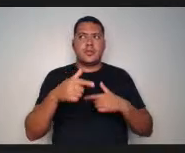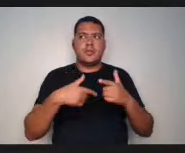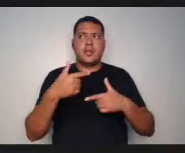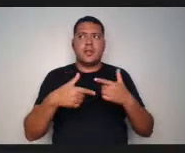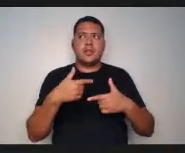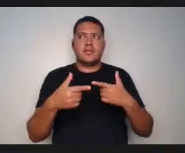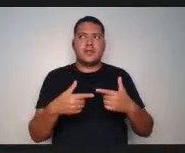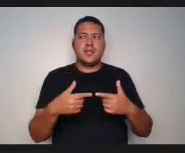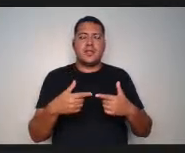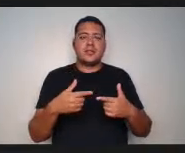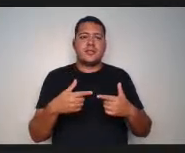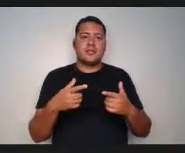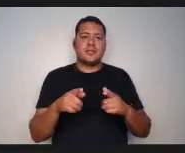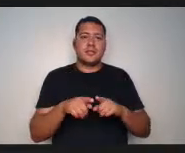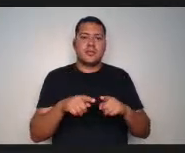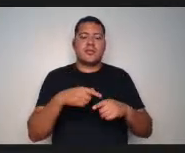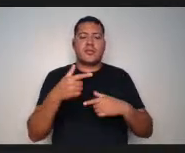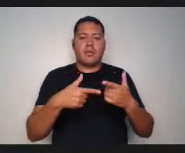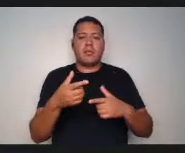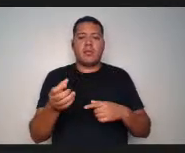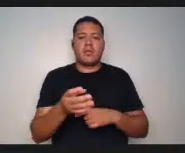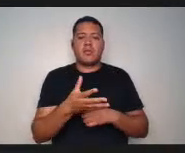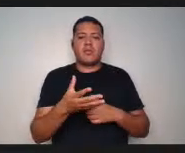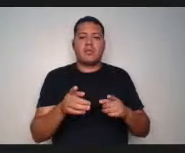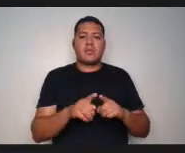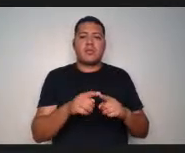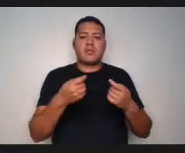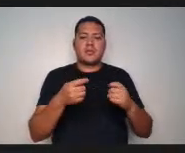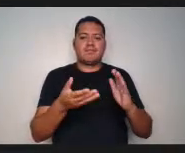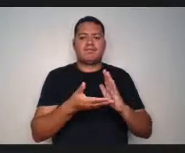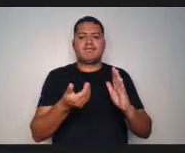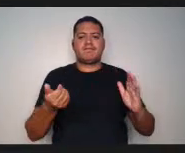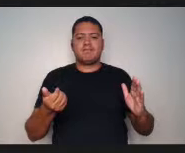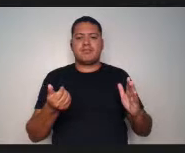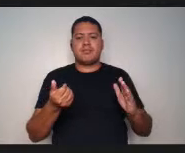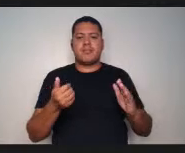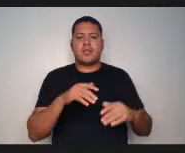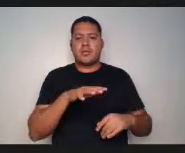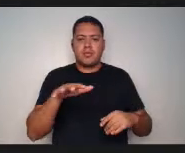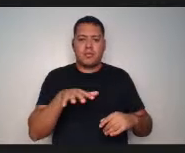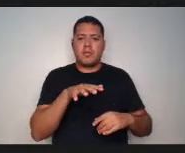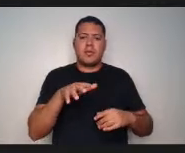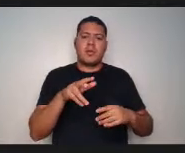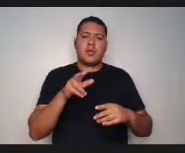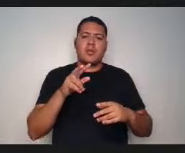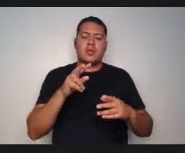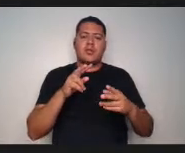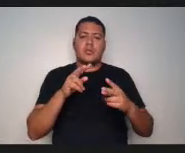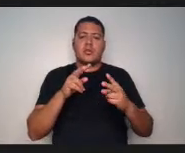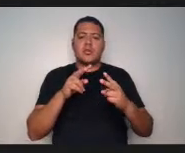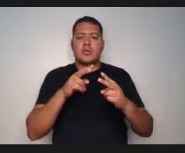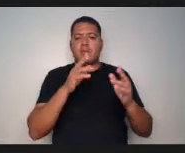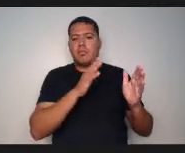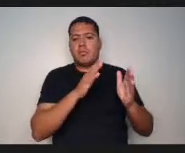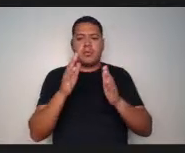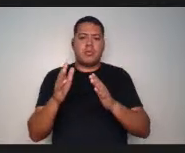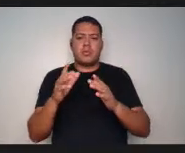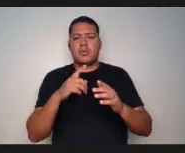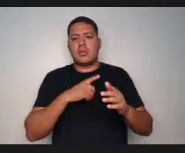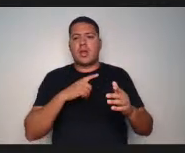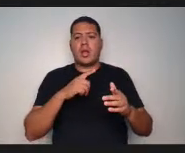experiencing very high turnovers in many industries. People are leaving jobs that were less than ideal when they